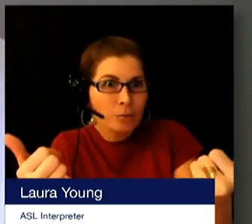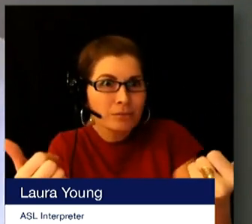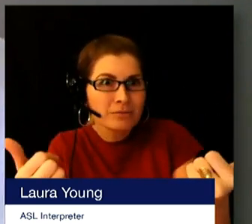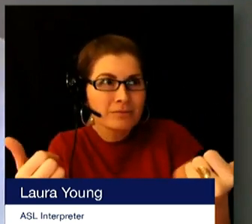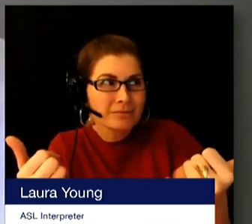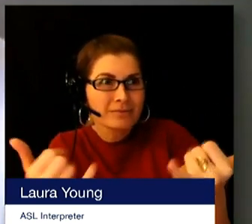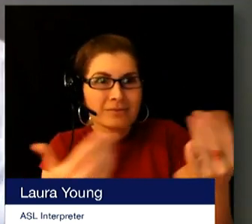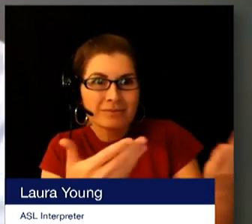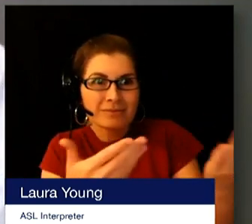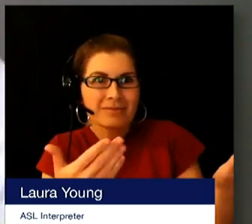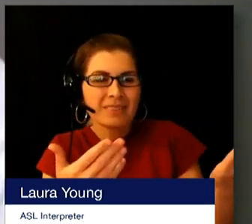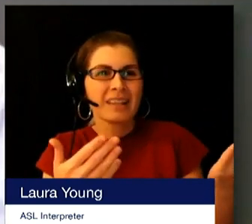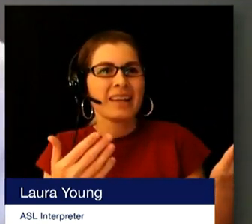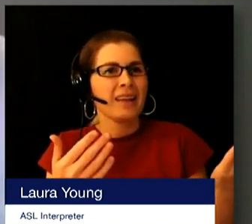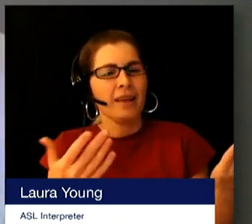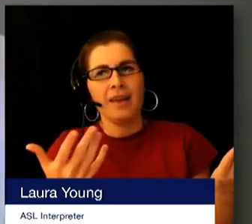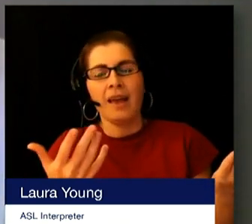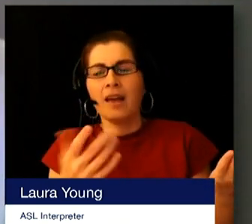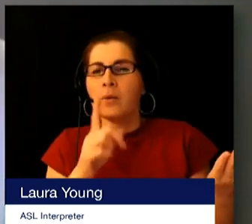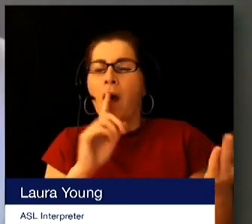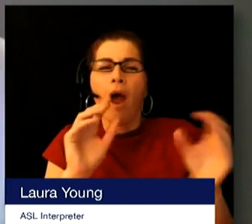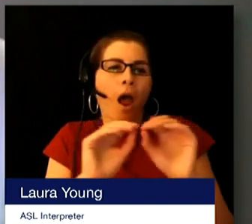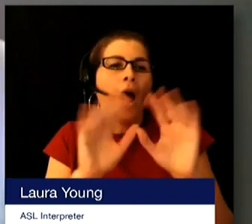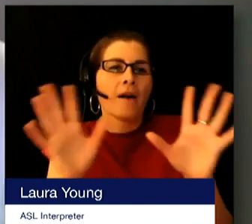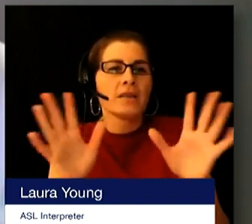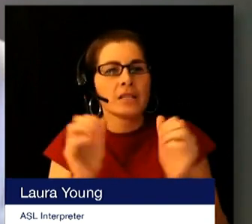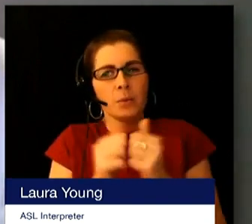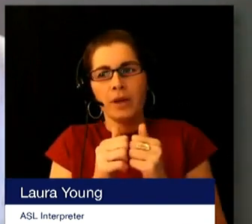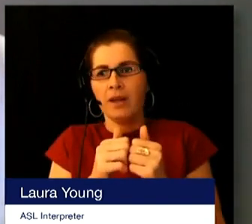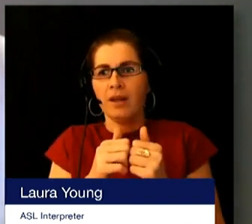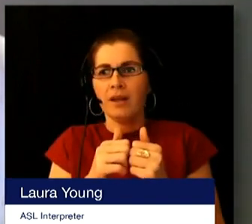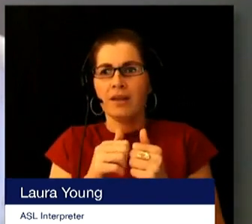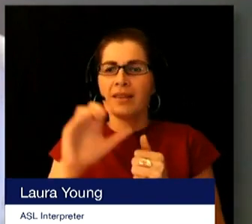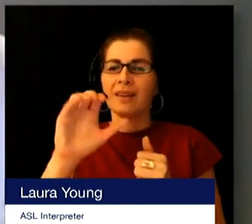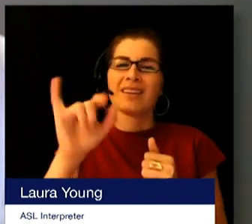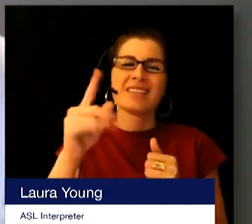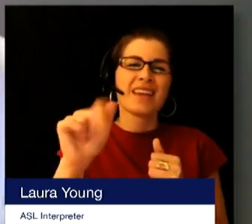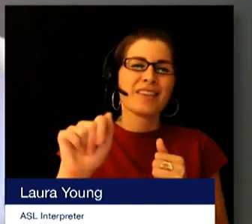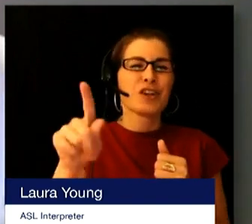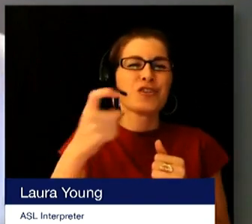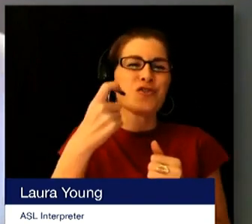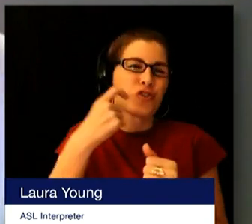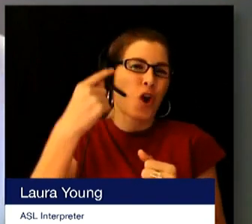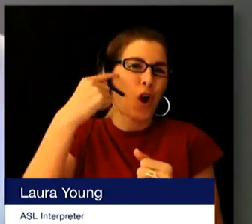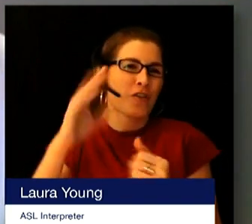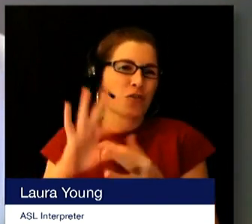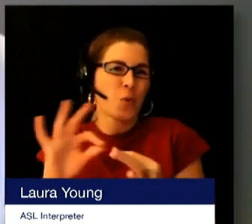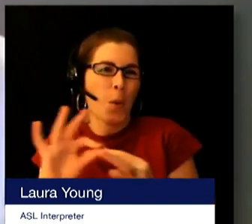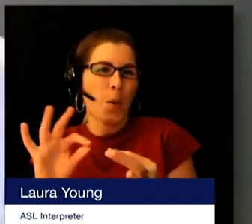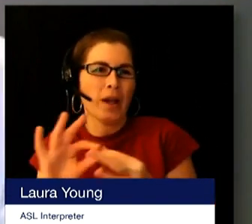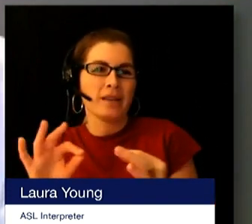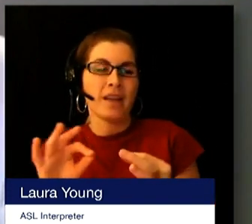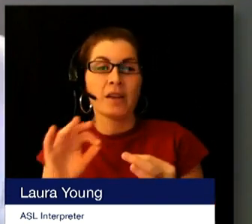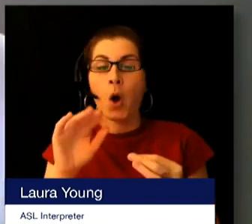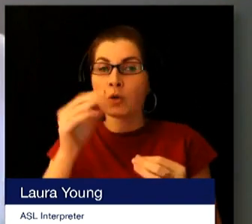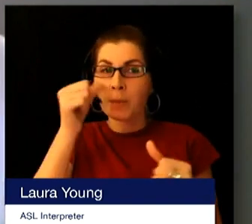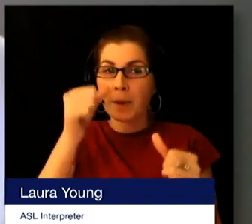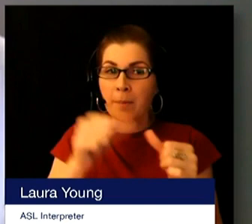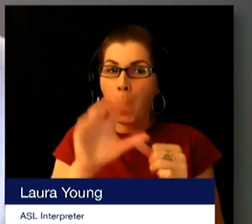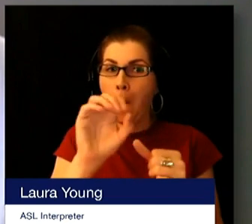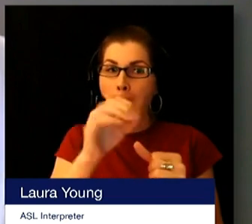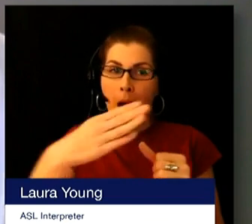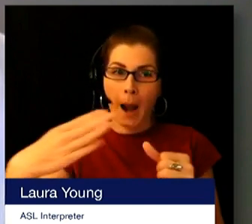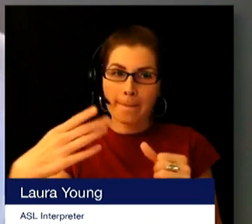with, obviously, you know, the support of folks like Cynthia, who we just heard from too, was President Barack Obama, who granted